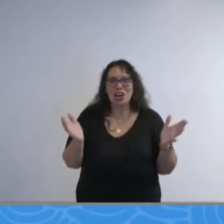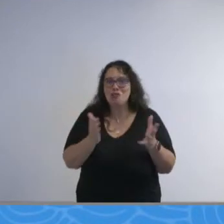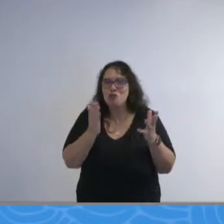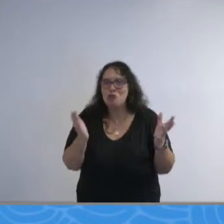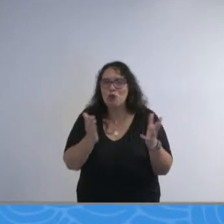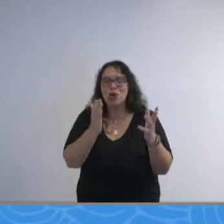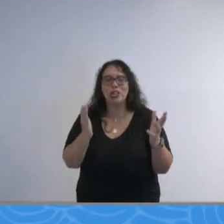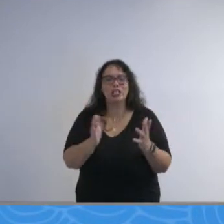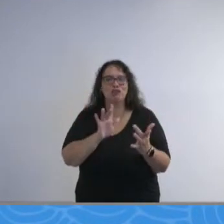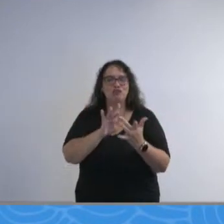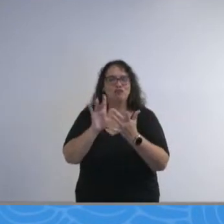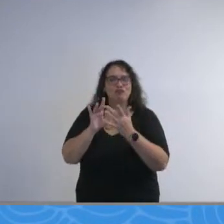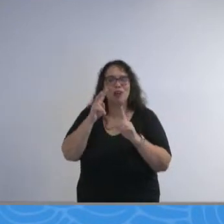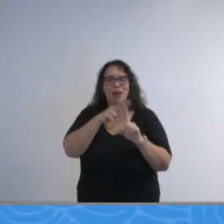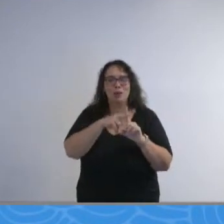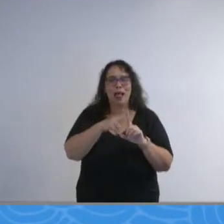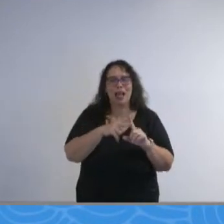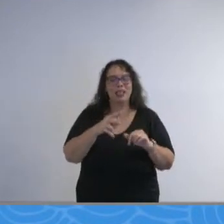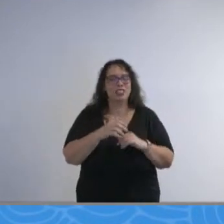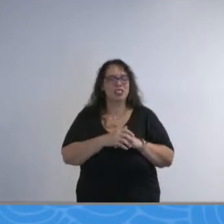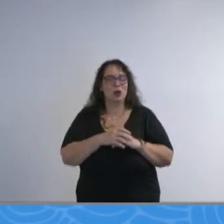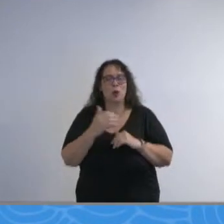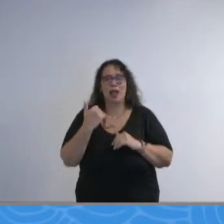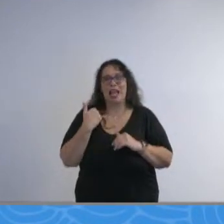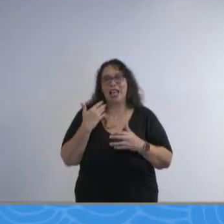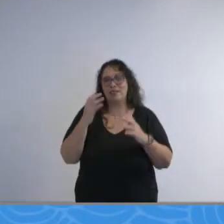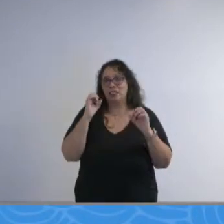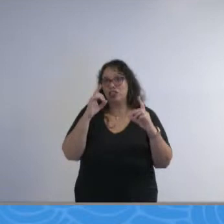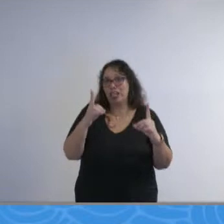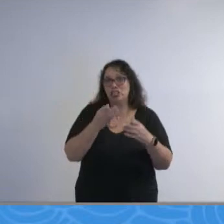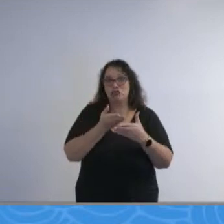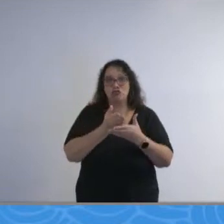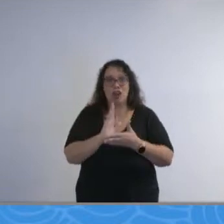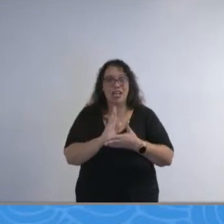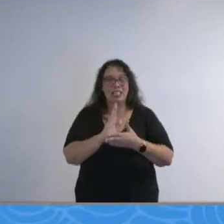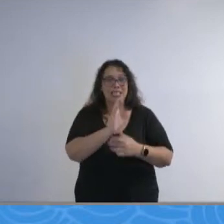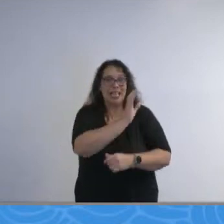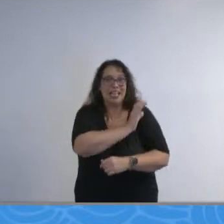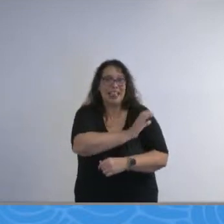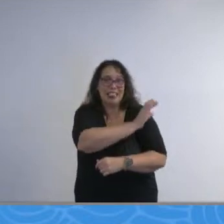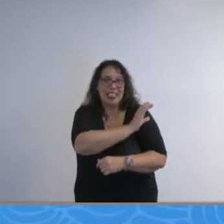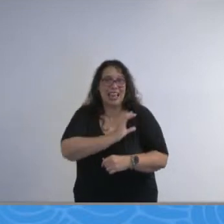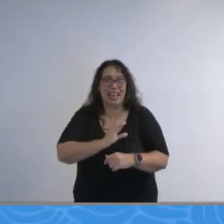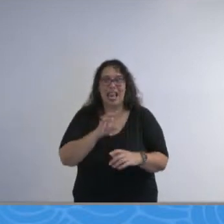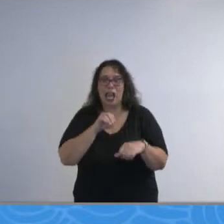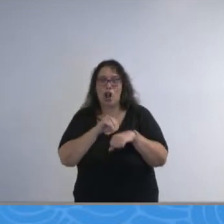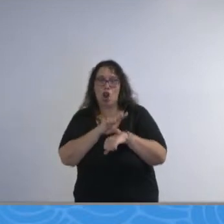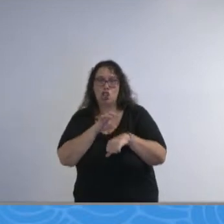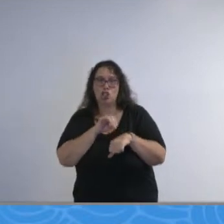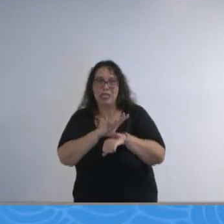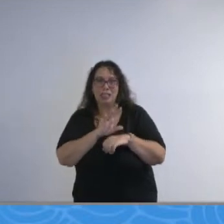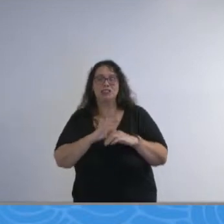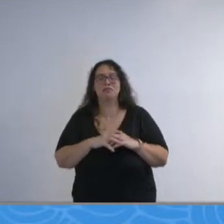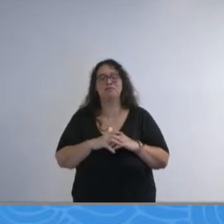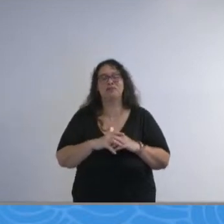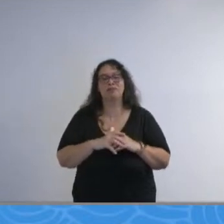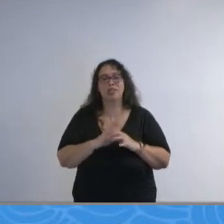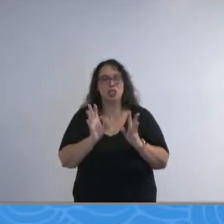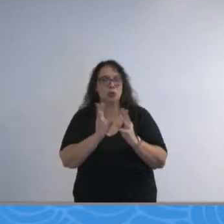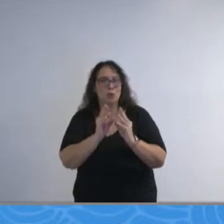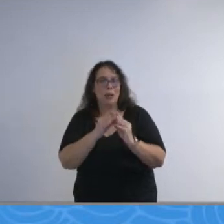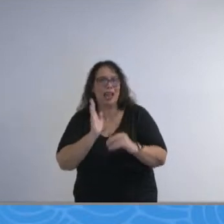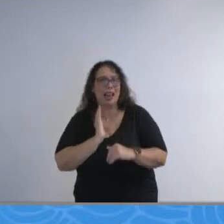at Learning Rights, the Education Rights Clinic and consultations, which I spoke about at the beginning, meeting with our staff